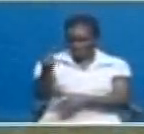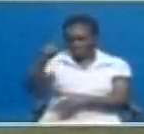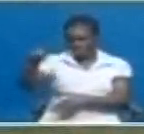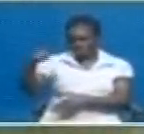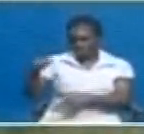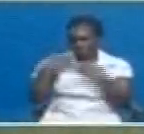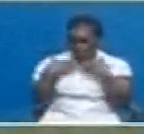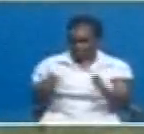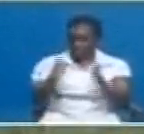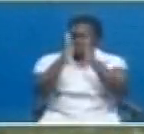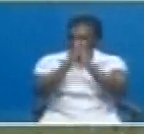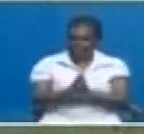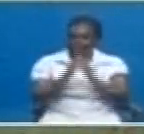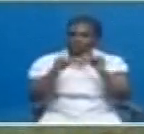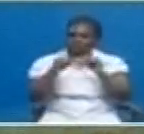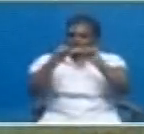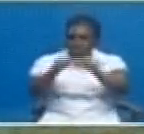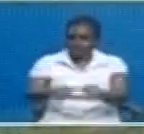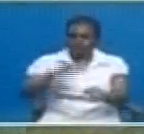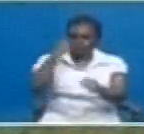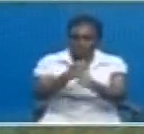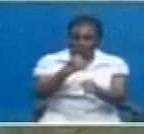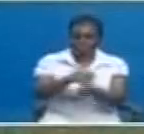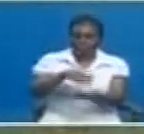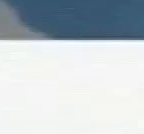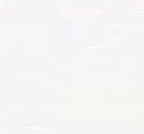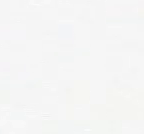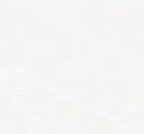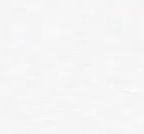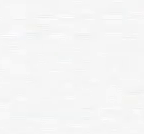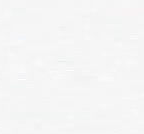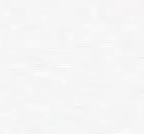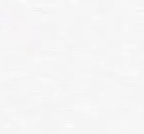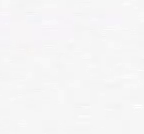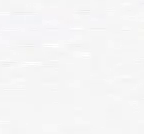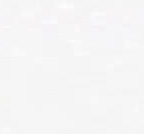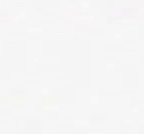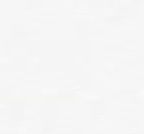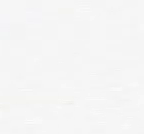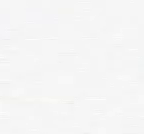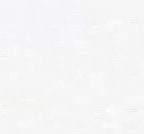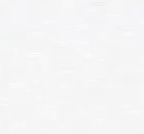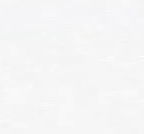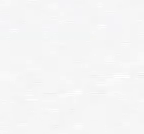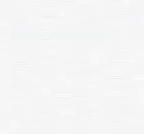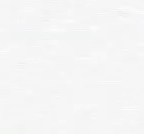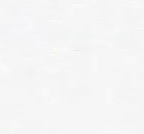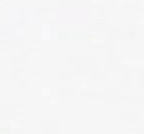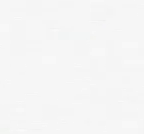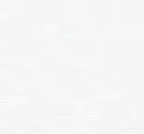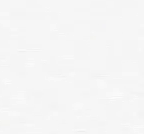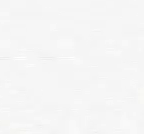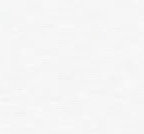fans to keep on praying for us, and we're going to do what we love doing more. With Thika School of Medical and Health